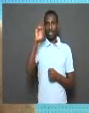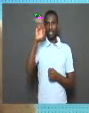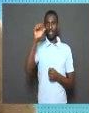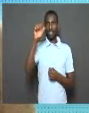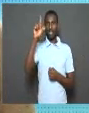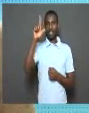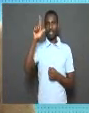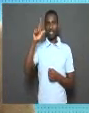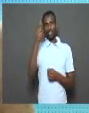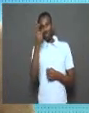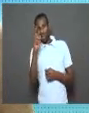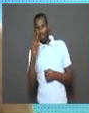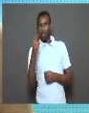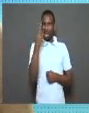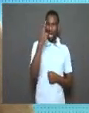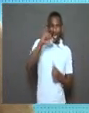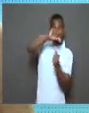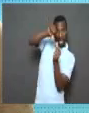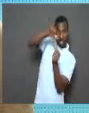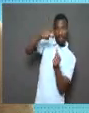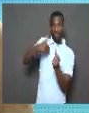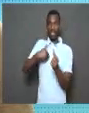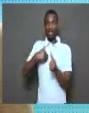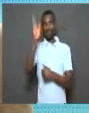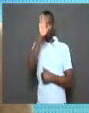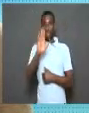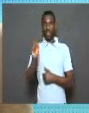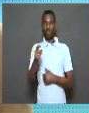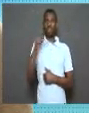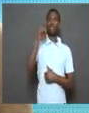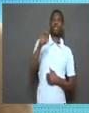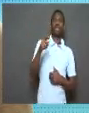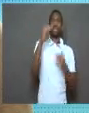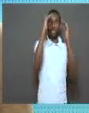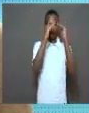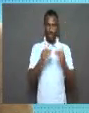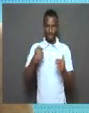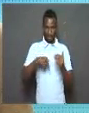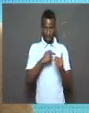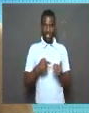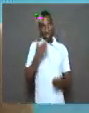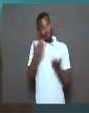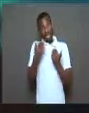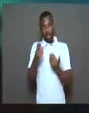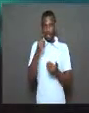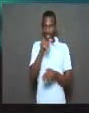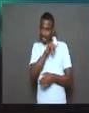or monatomic gas, we may write this equation.